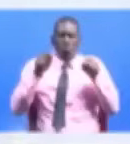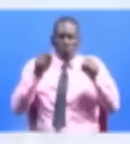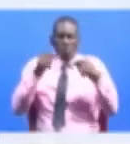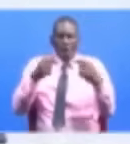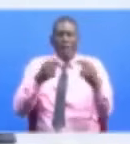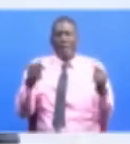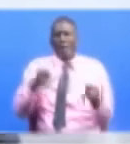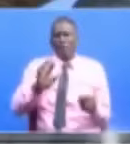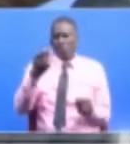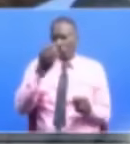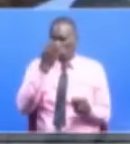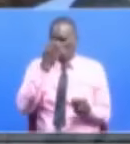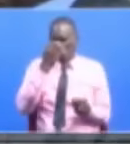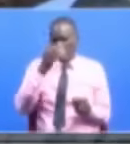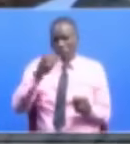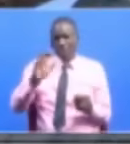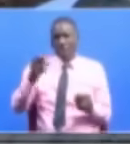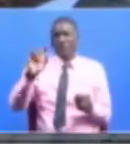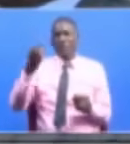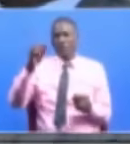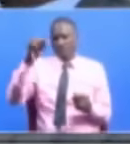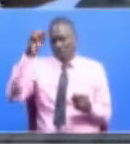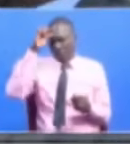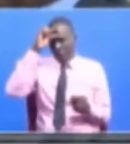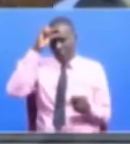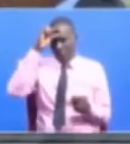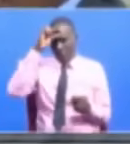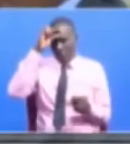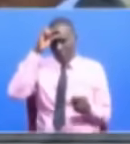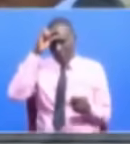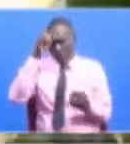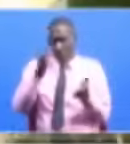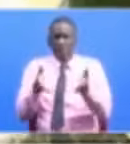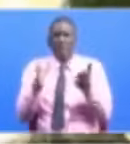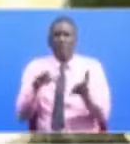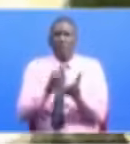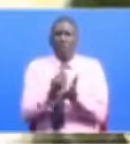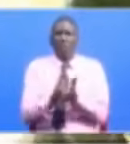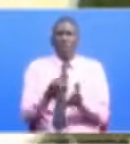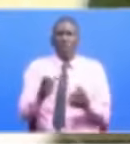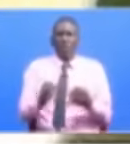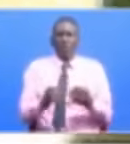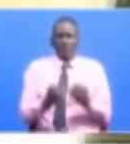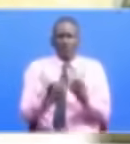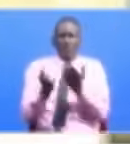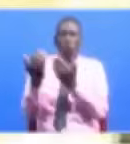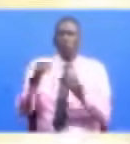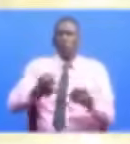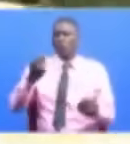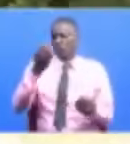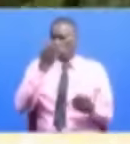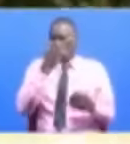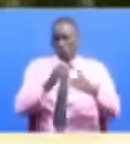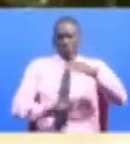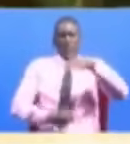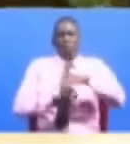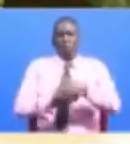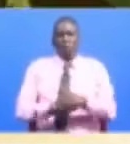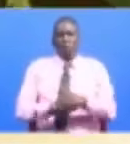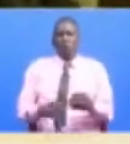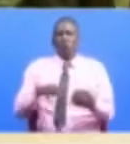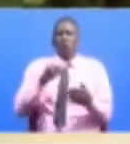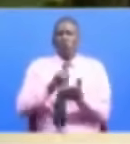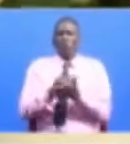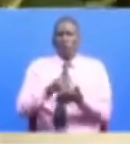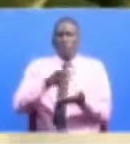criticism against President Ruto's Kenya Kwanza administration, now that he is banking on President Ruto's support for